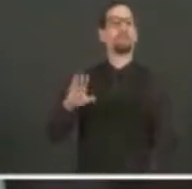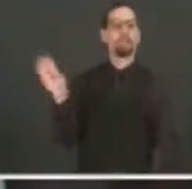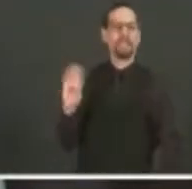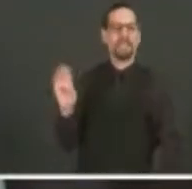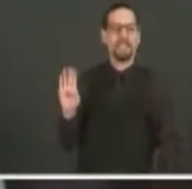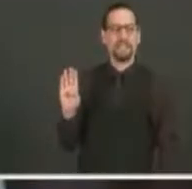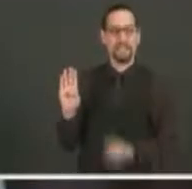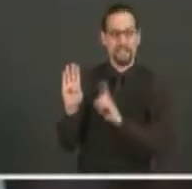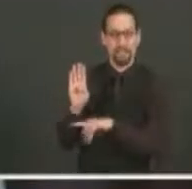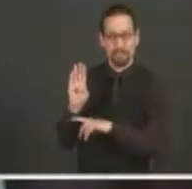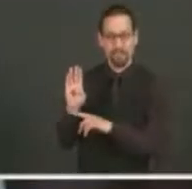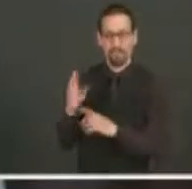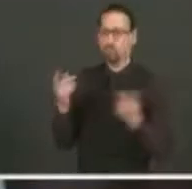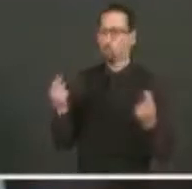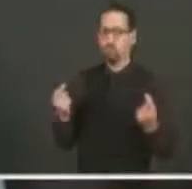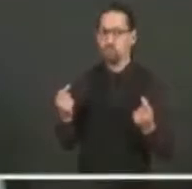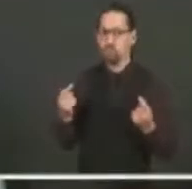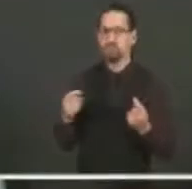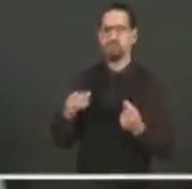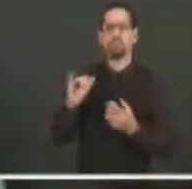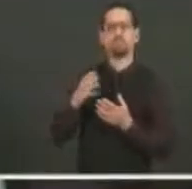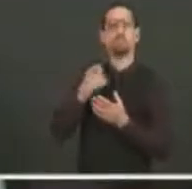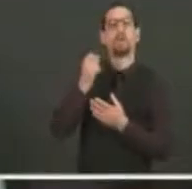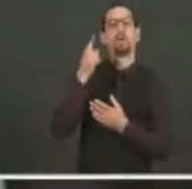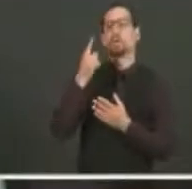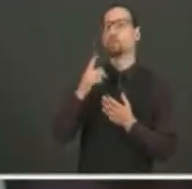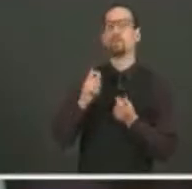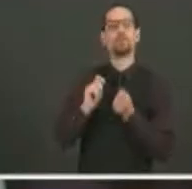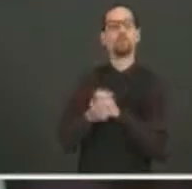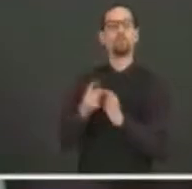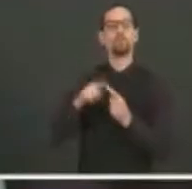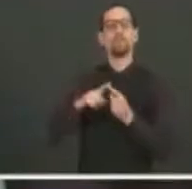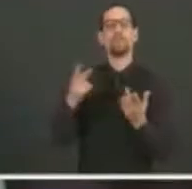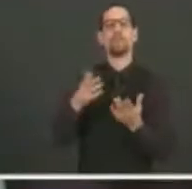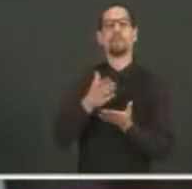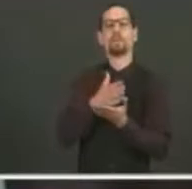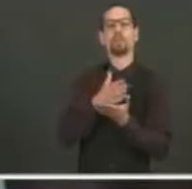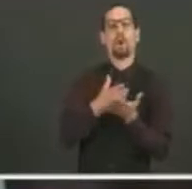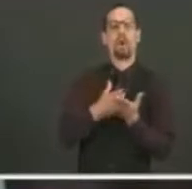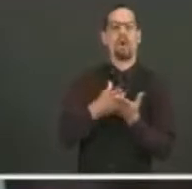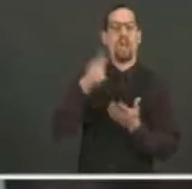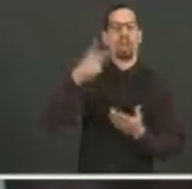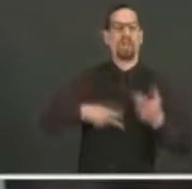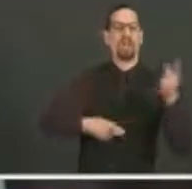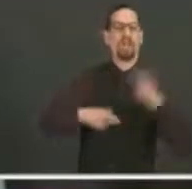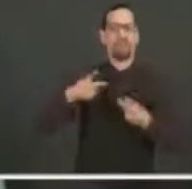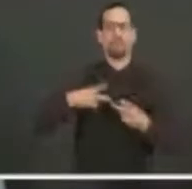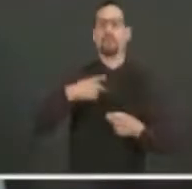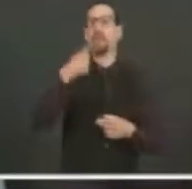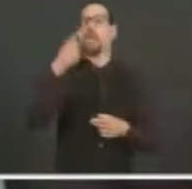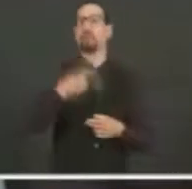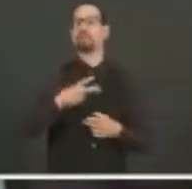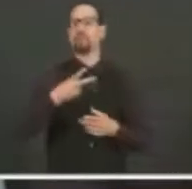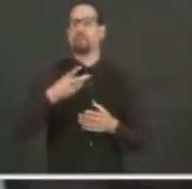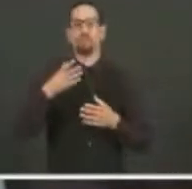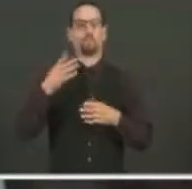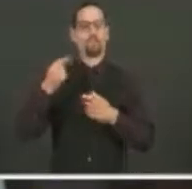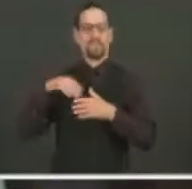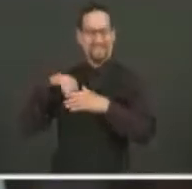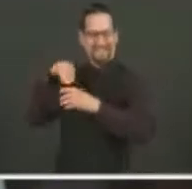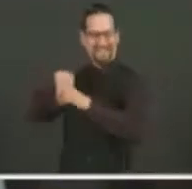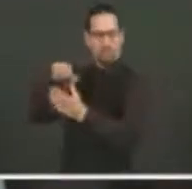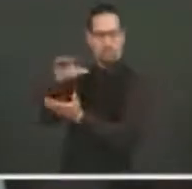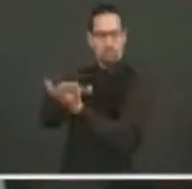learning. And we're going to have to ask school districts to provide this contingency backup plan so they can